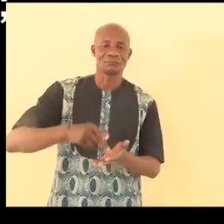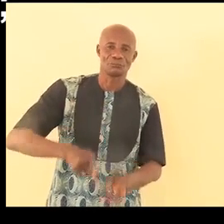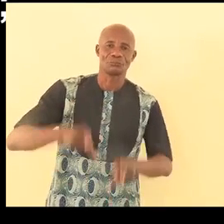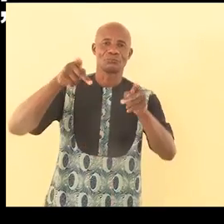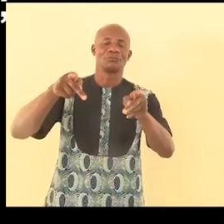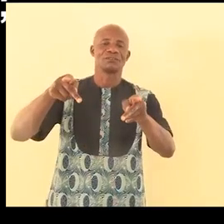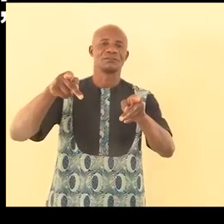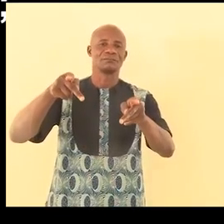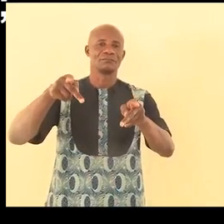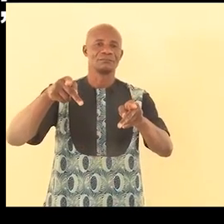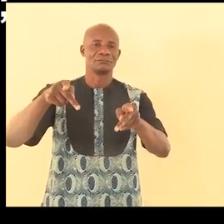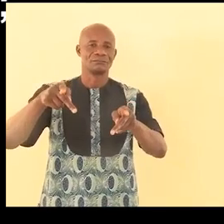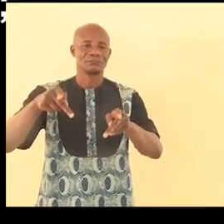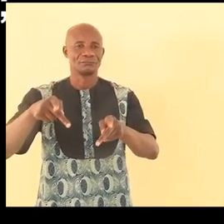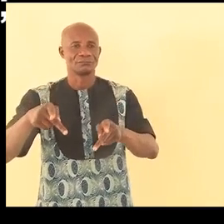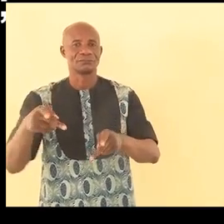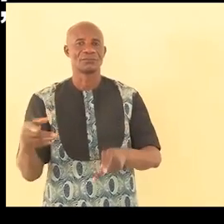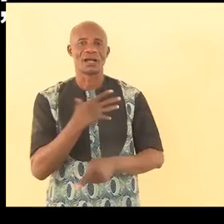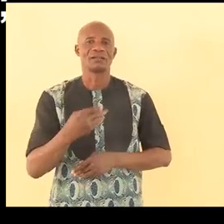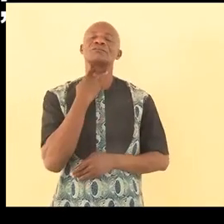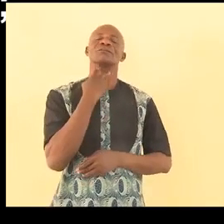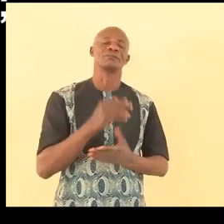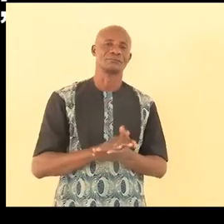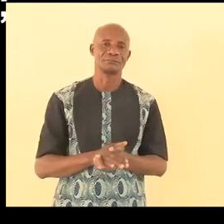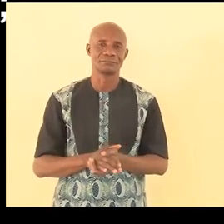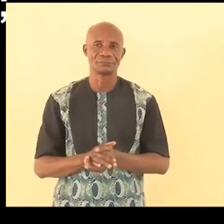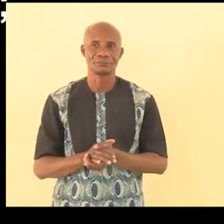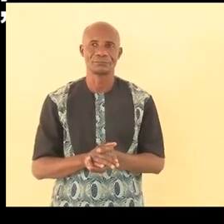fed fat and stoked.